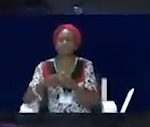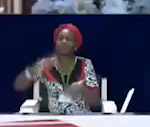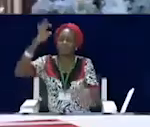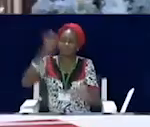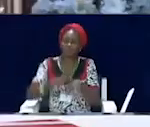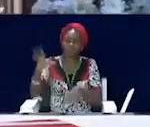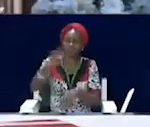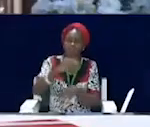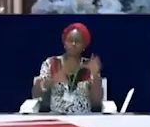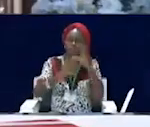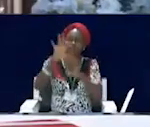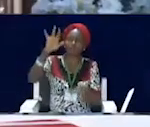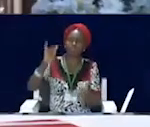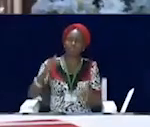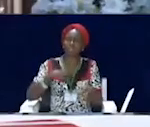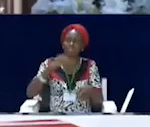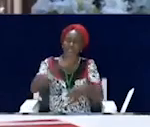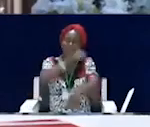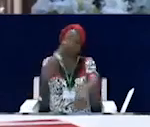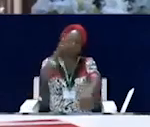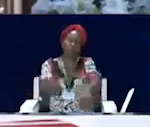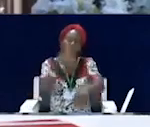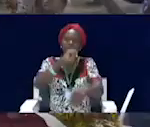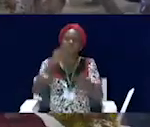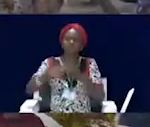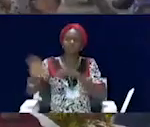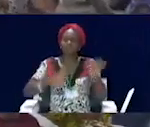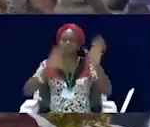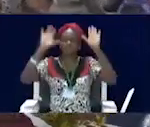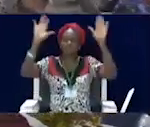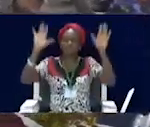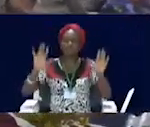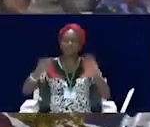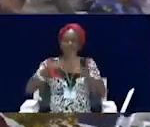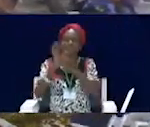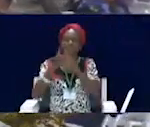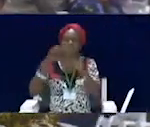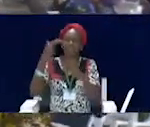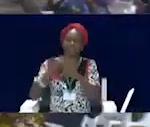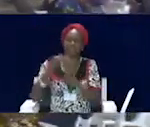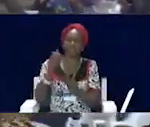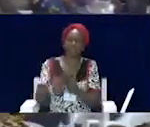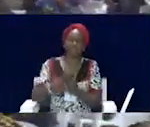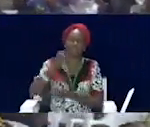Touch them spiritually and empower them to do miracles.